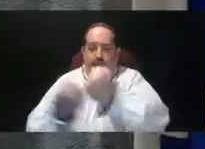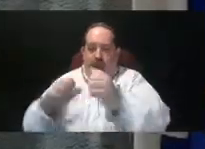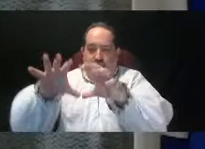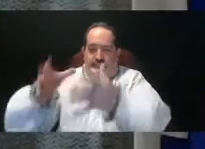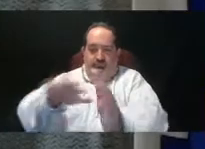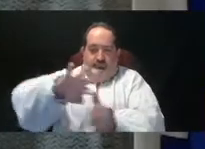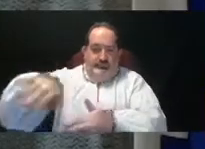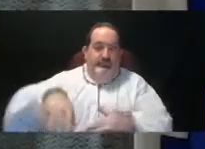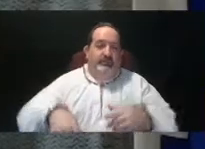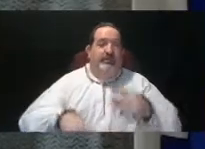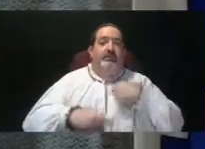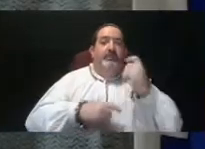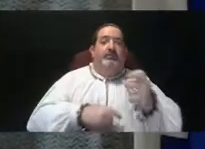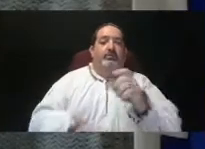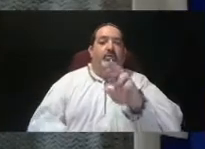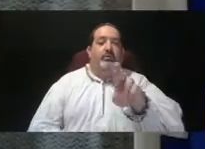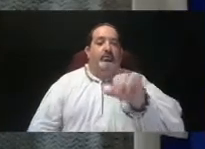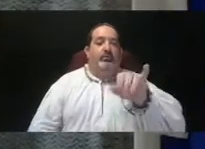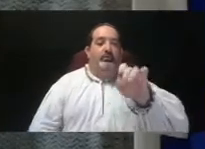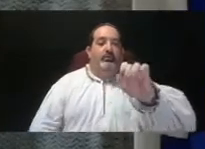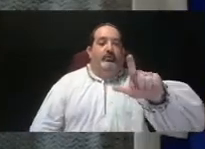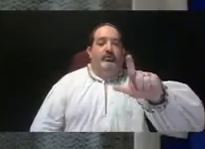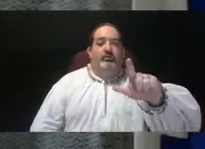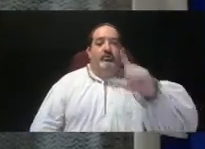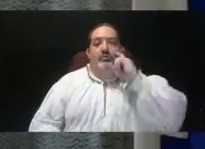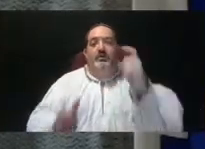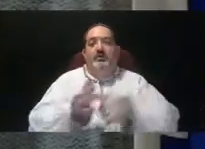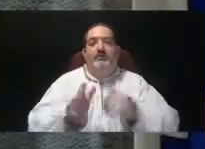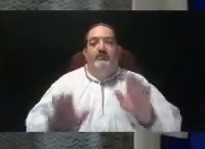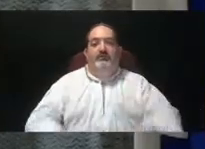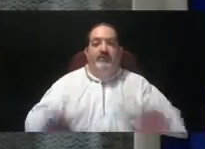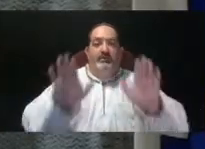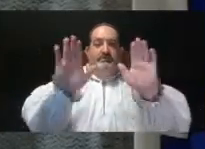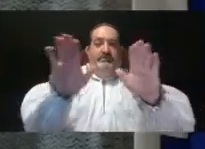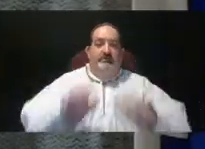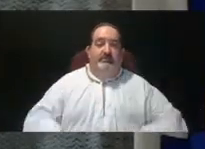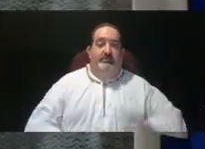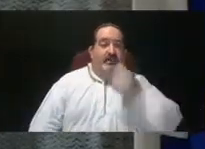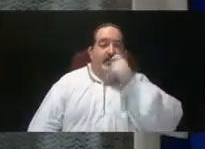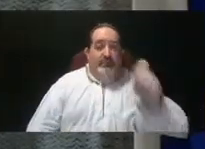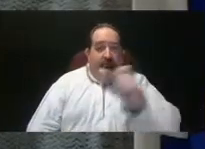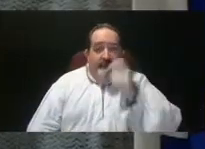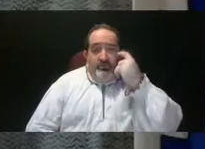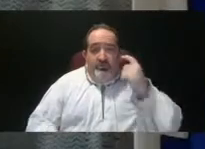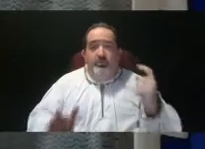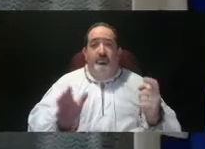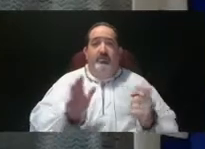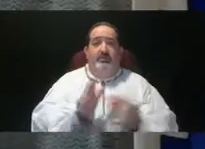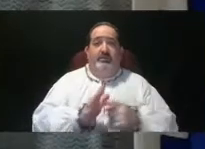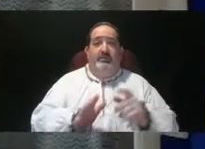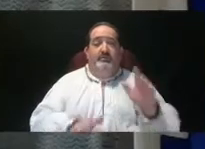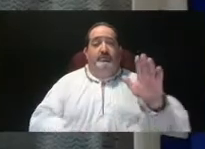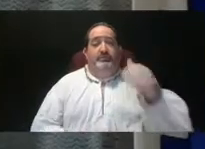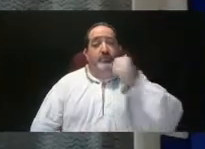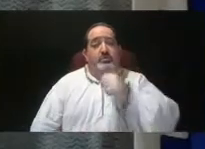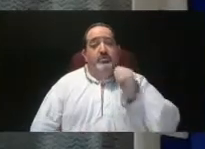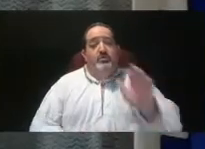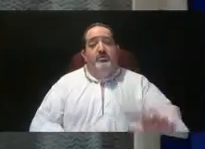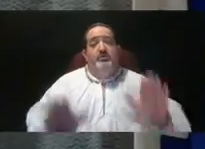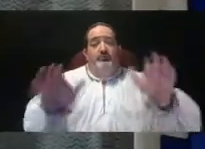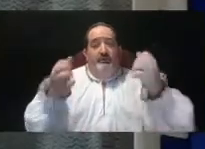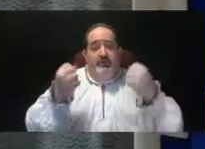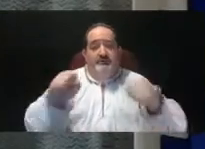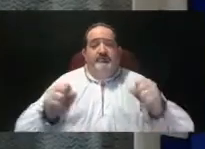Crown grant a royal recognition of excellence. Therefore, in recognition of her outstanding efforts